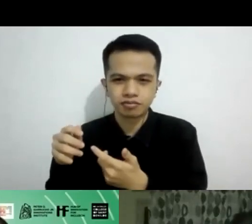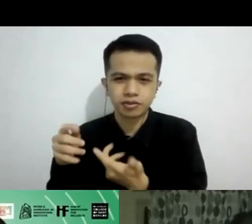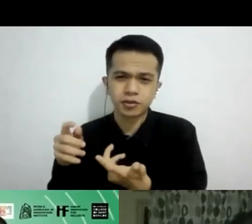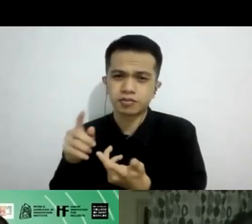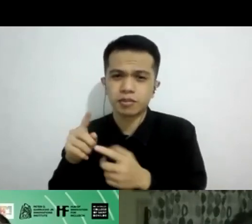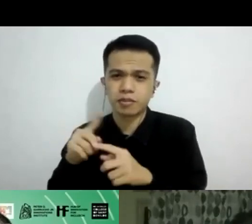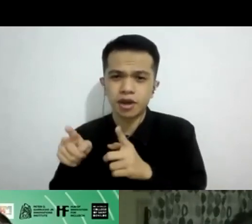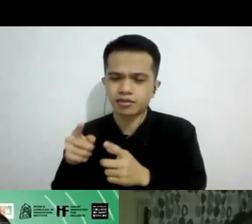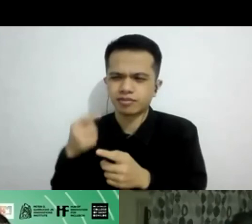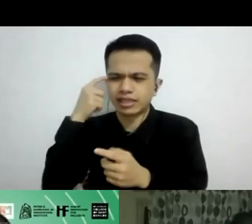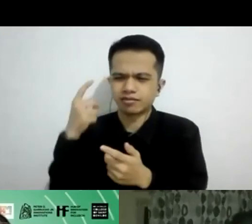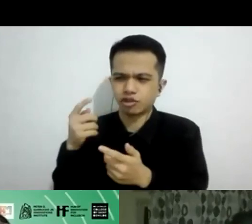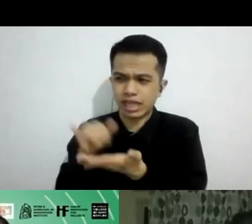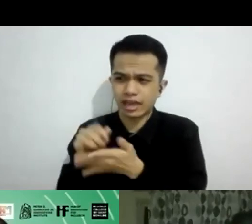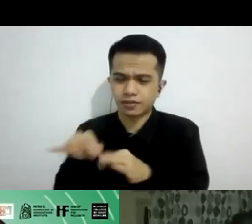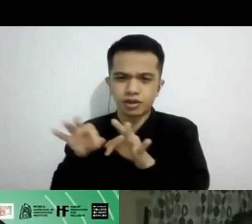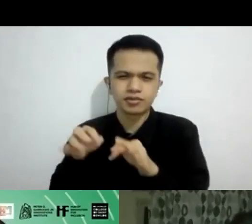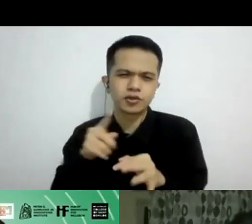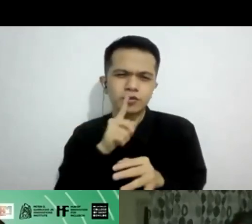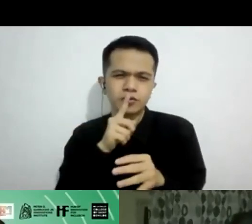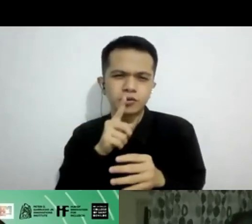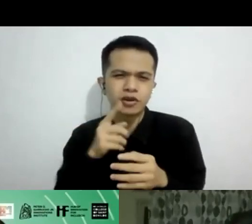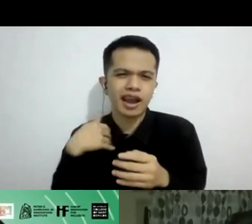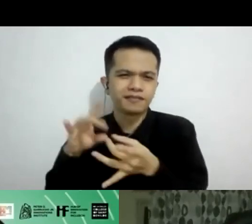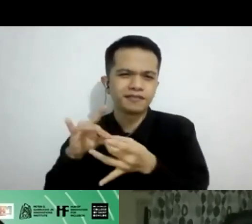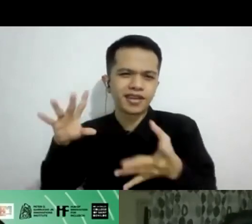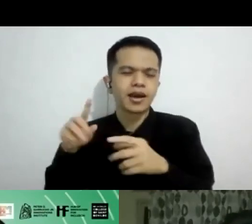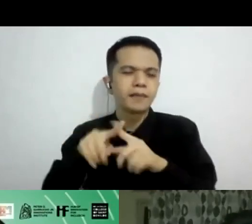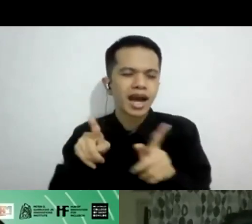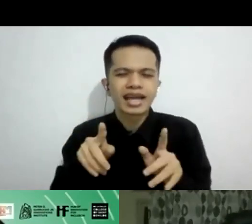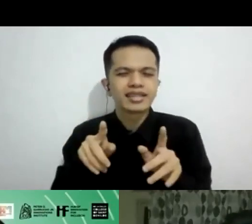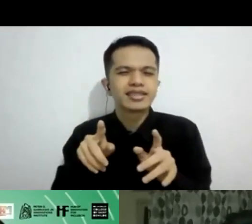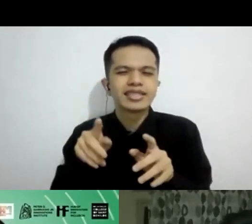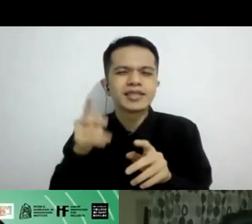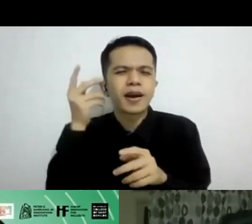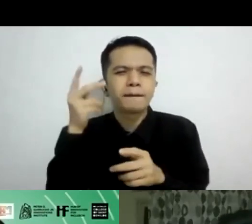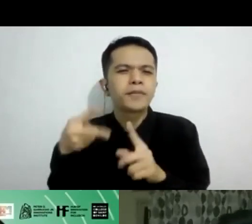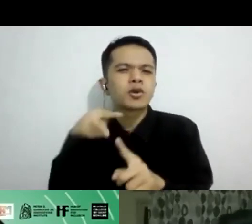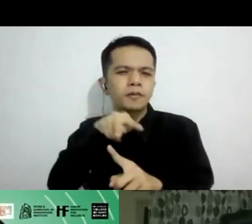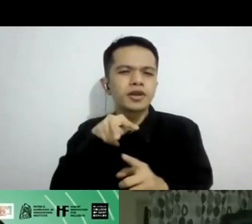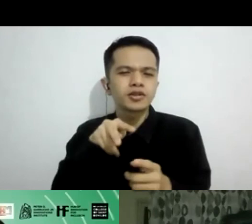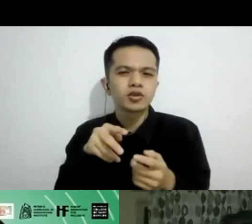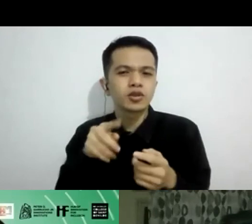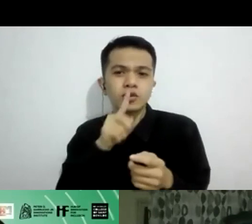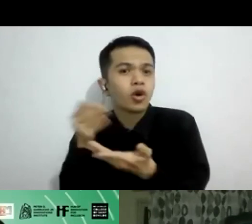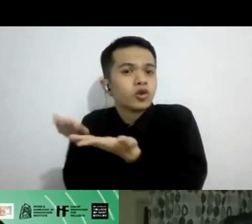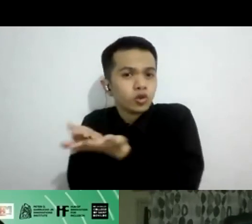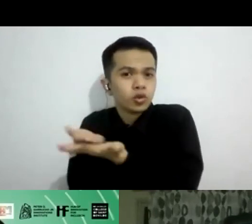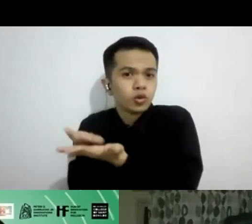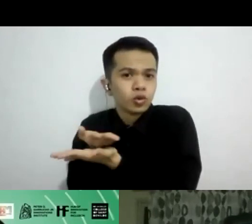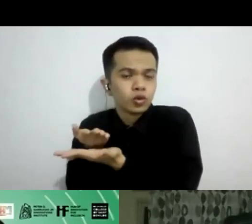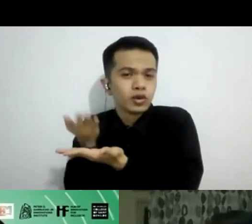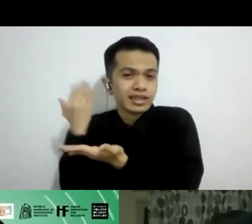it's like a big, like sometimes you could say that there's a disconnect, but in a way it's a perspective because in fairness, it is new technology, and